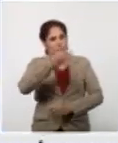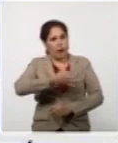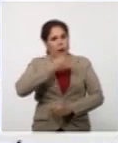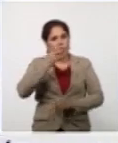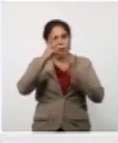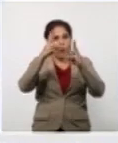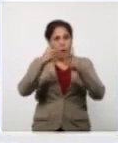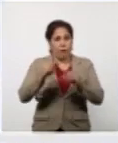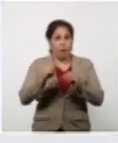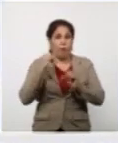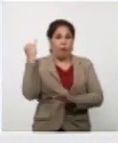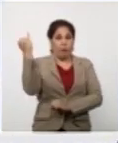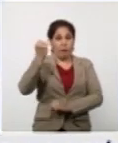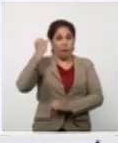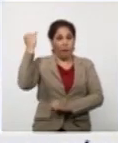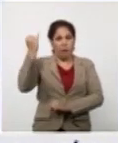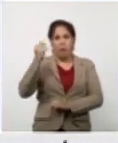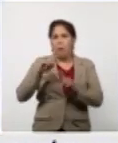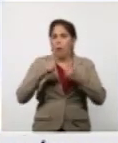5.58%.